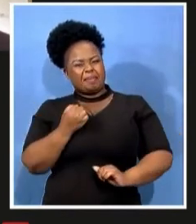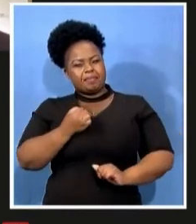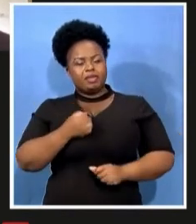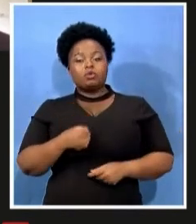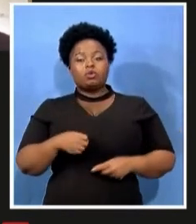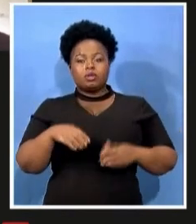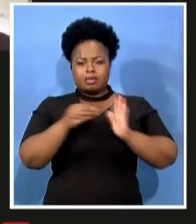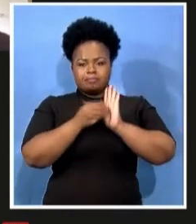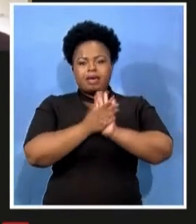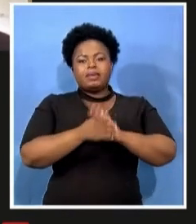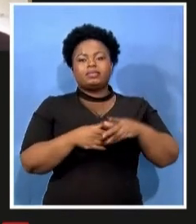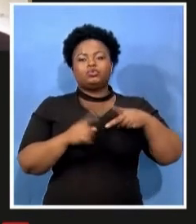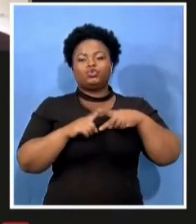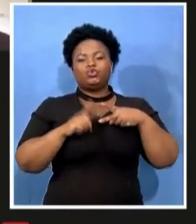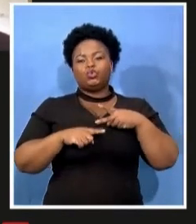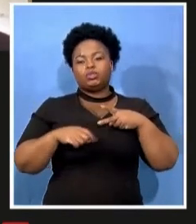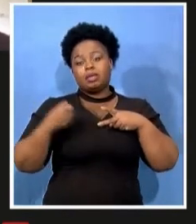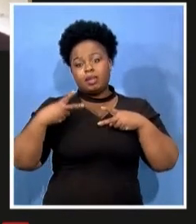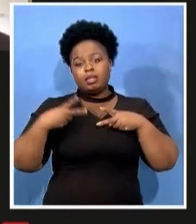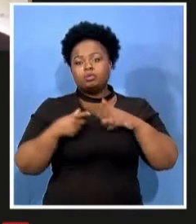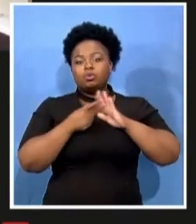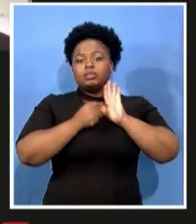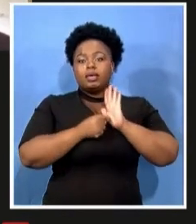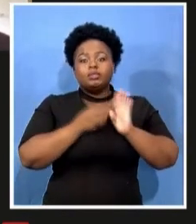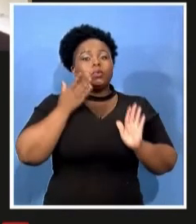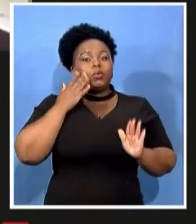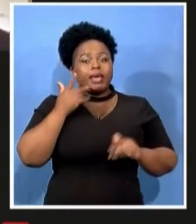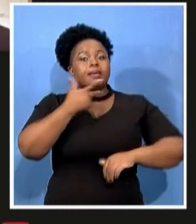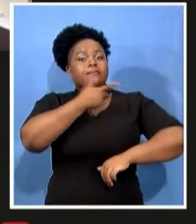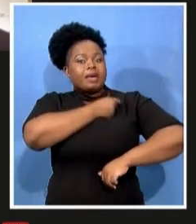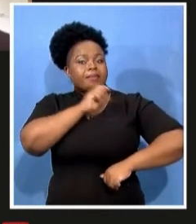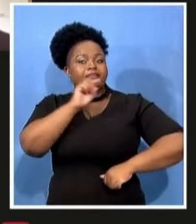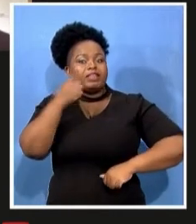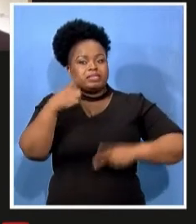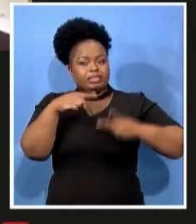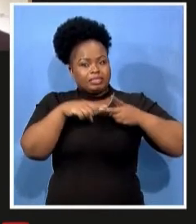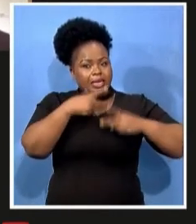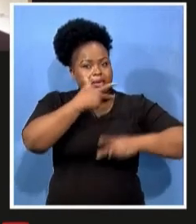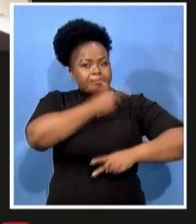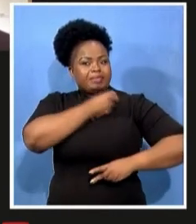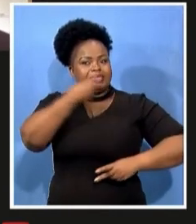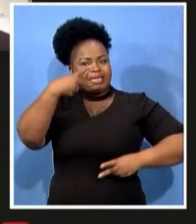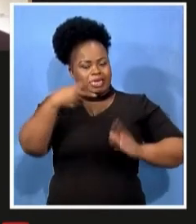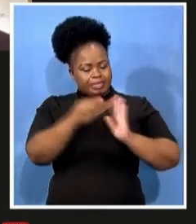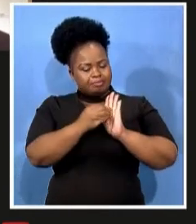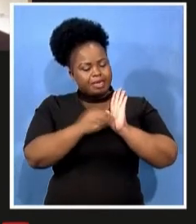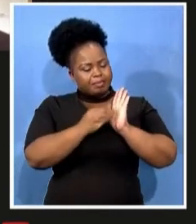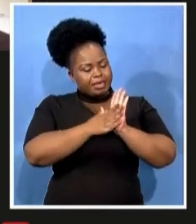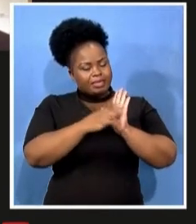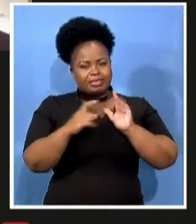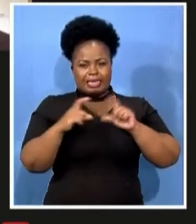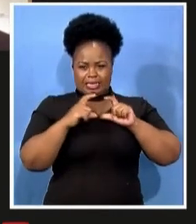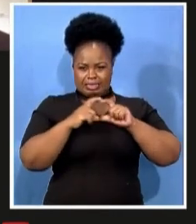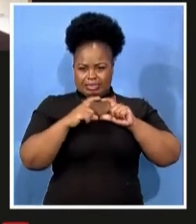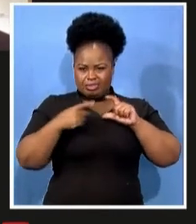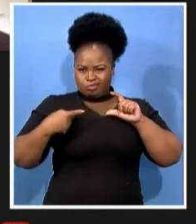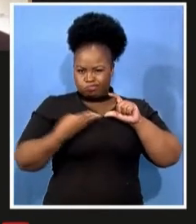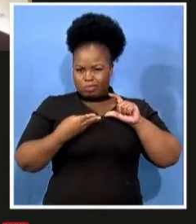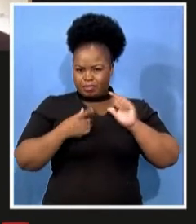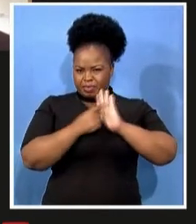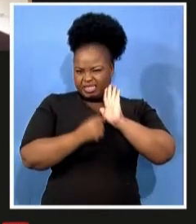administration and so on. They also have to run what is called Med Safety app, which is to look at people with adverse effects